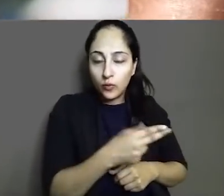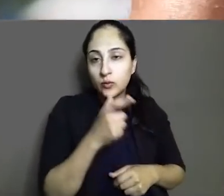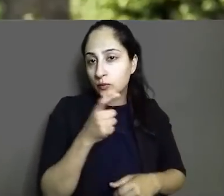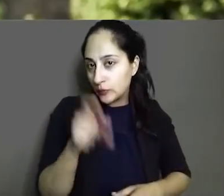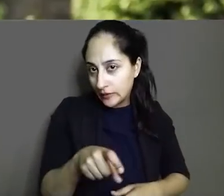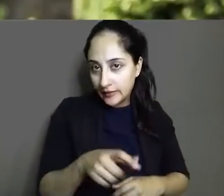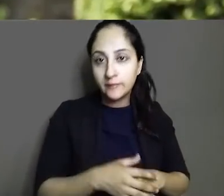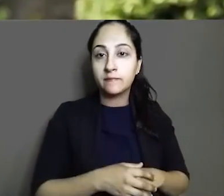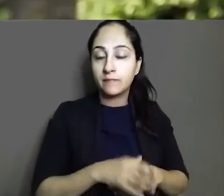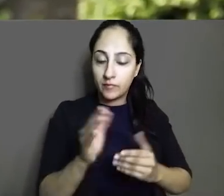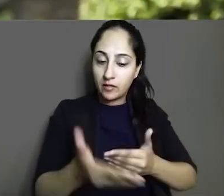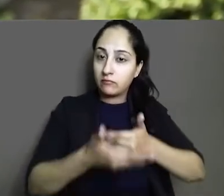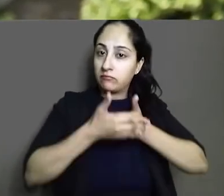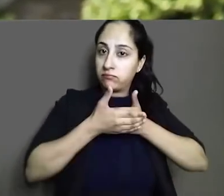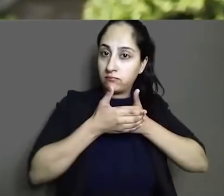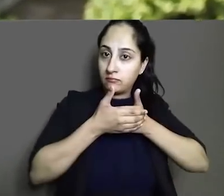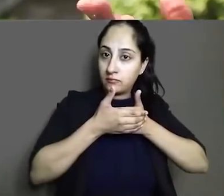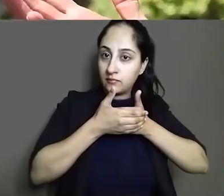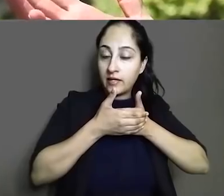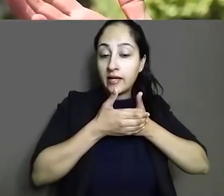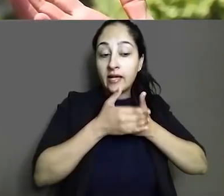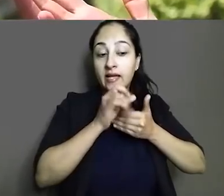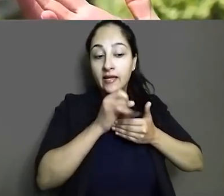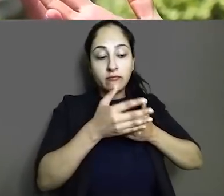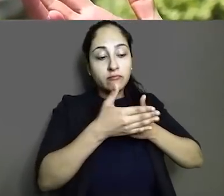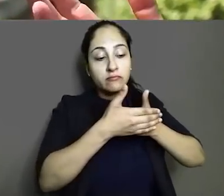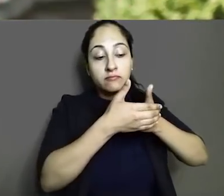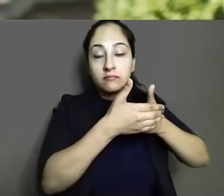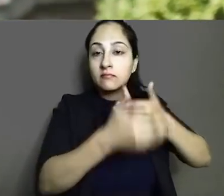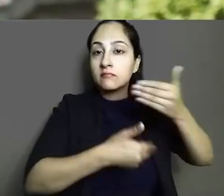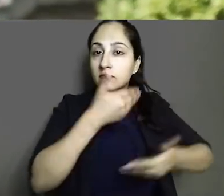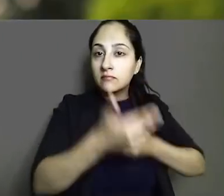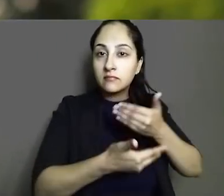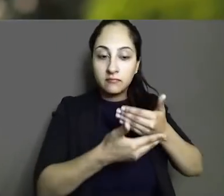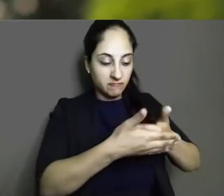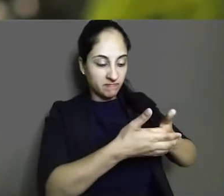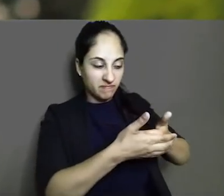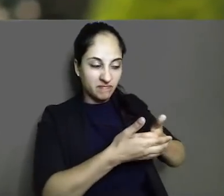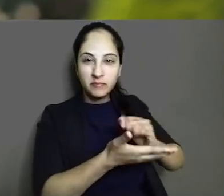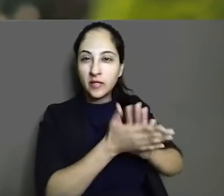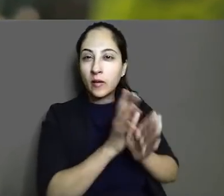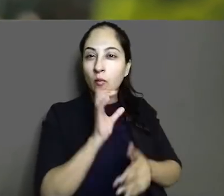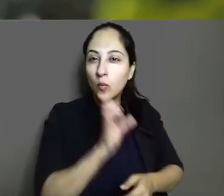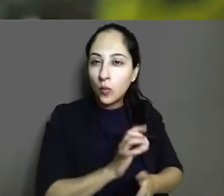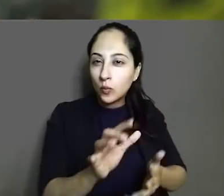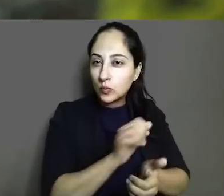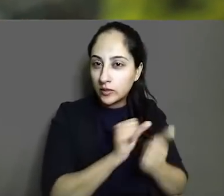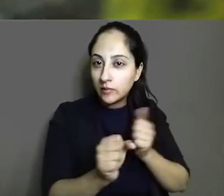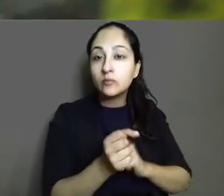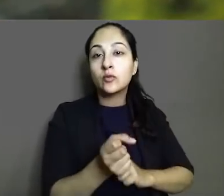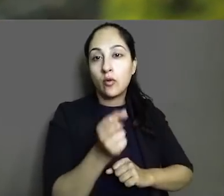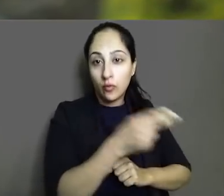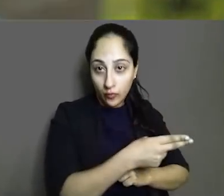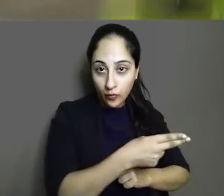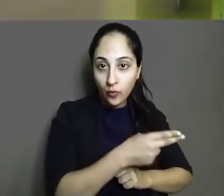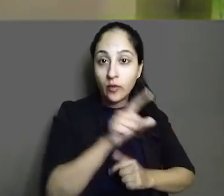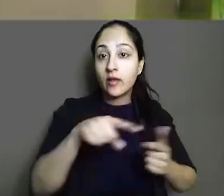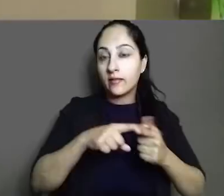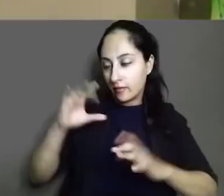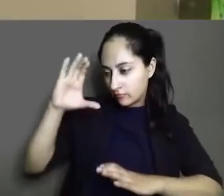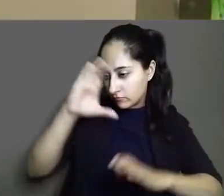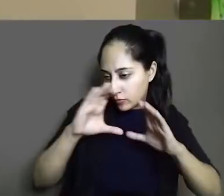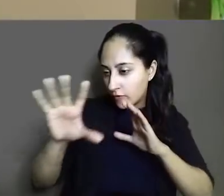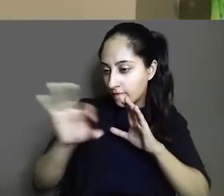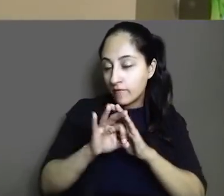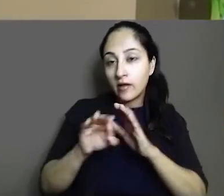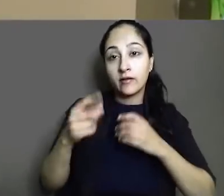that all areas of your lower face are covered, then there's no gaps along your cheeks. And so